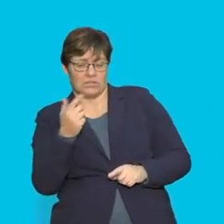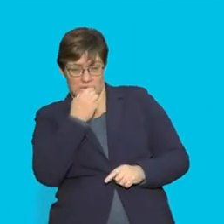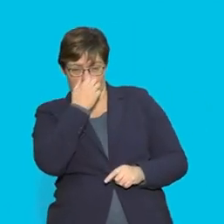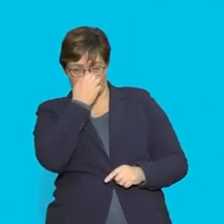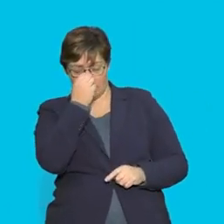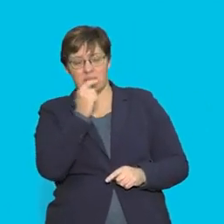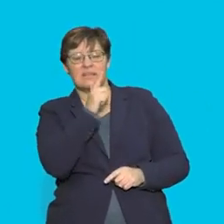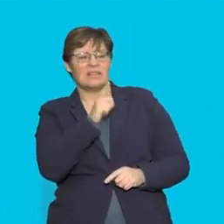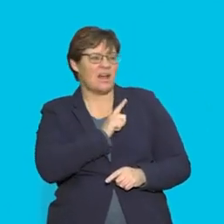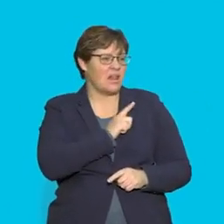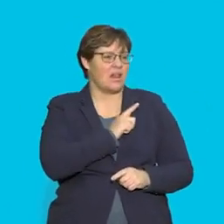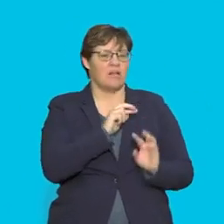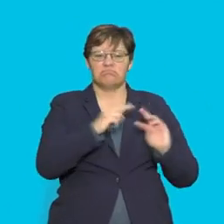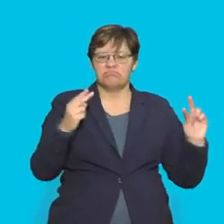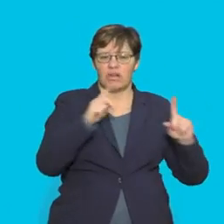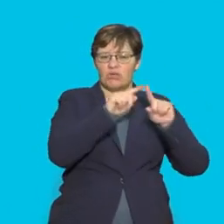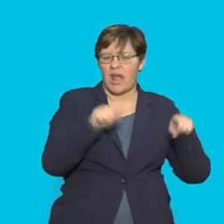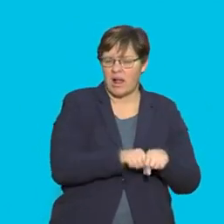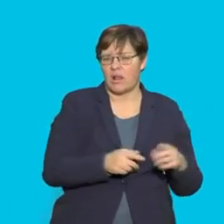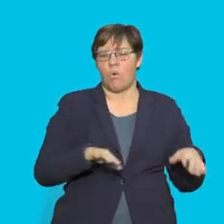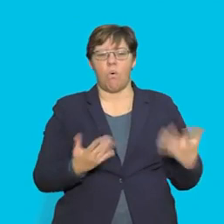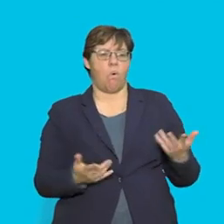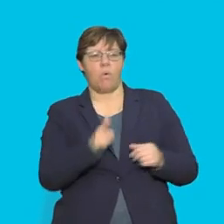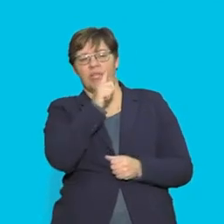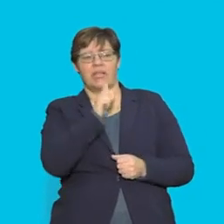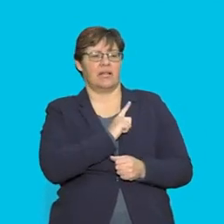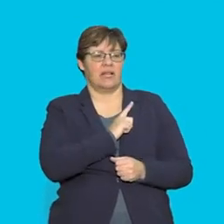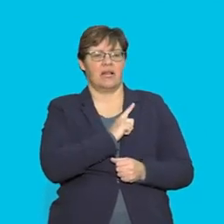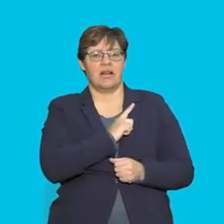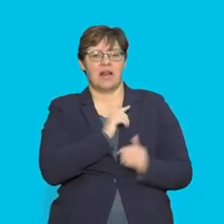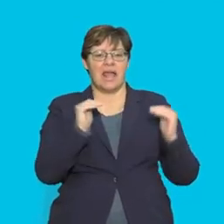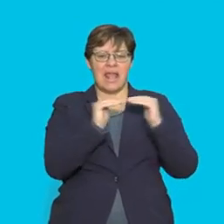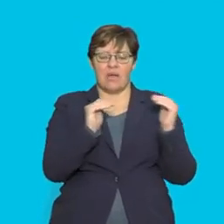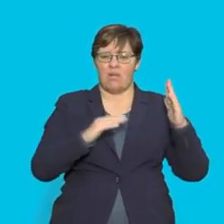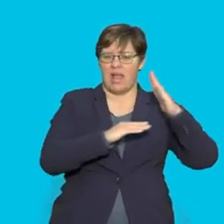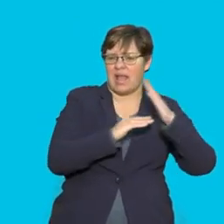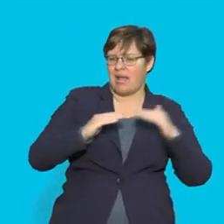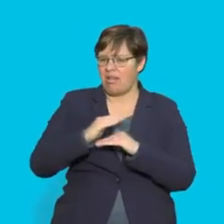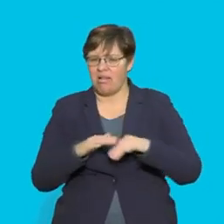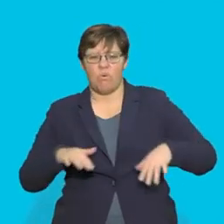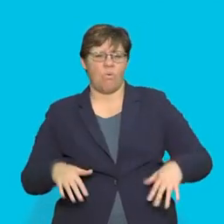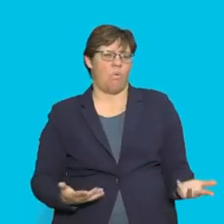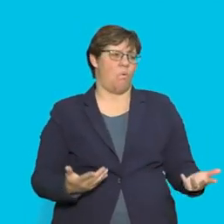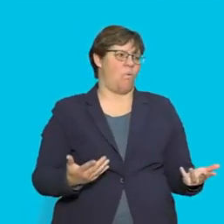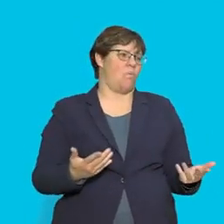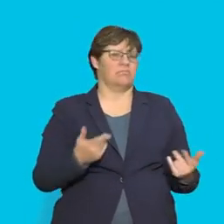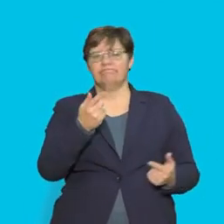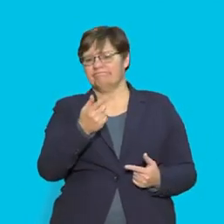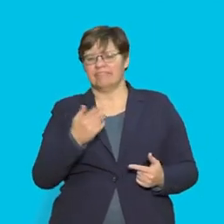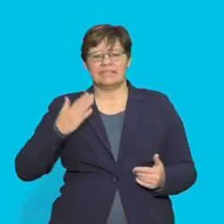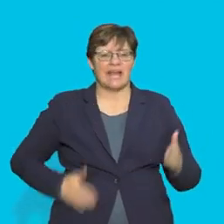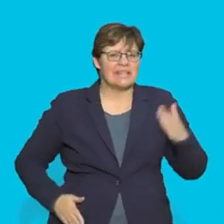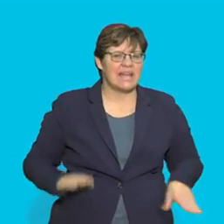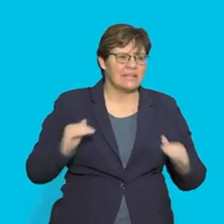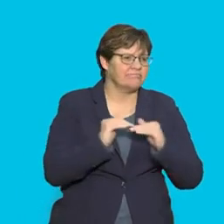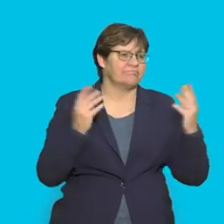type of triangle, or they are telling you about equal angles, or they are telling you about equal sides,